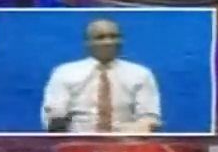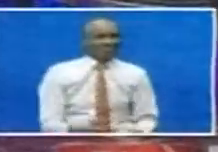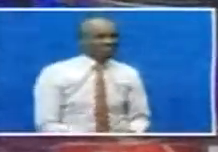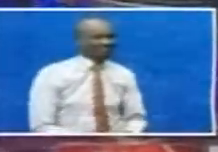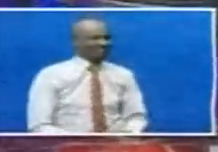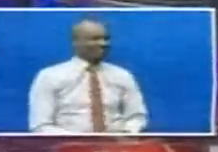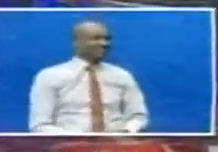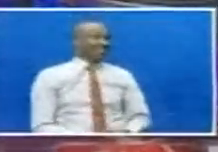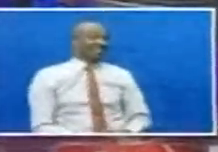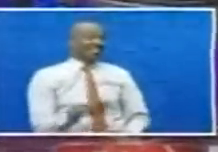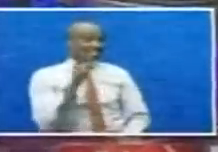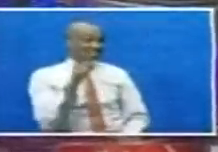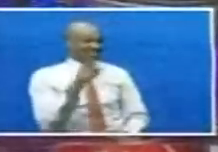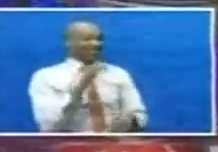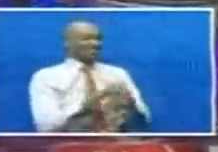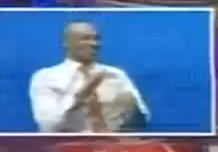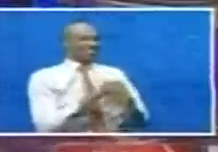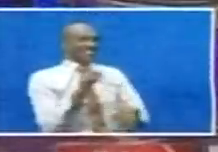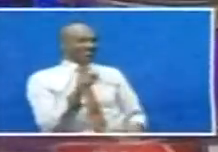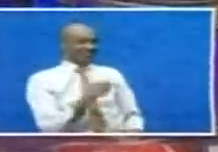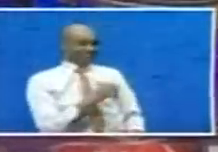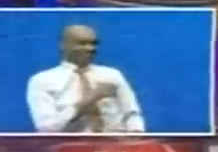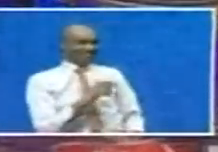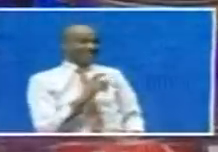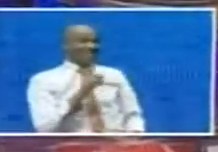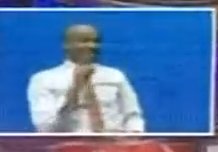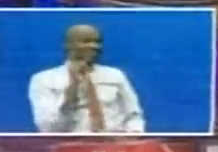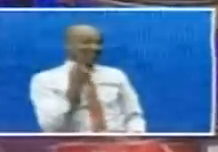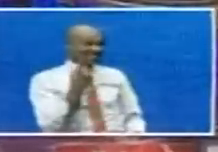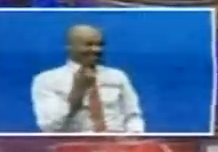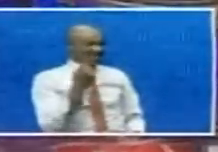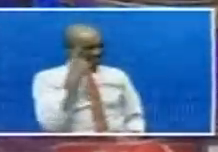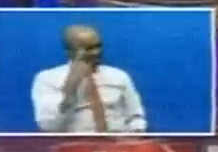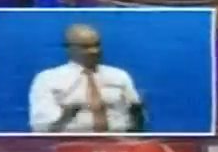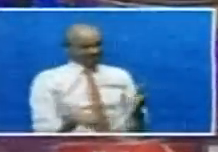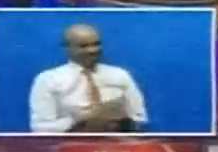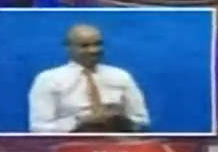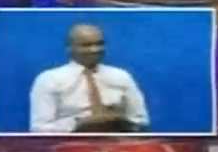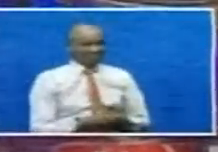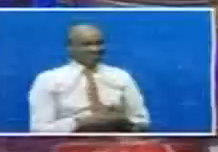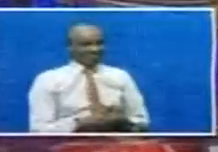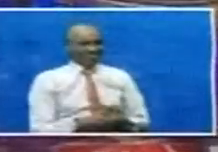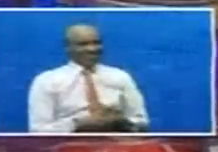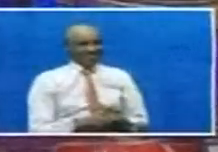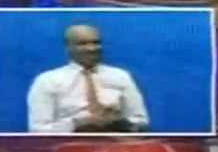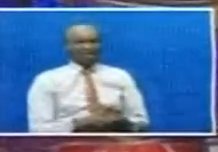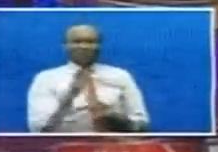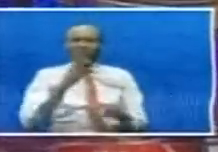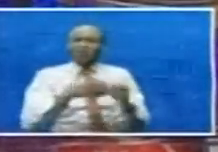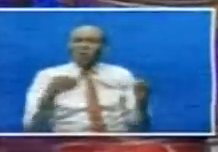That's a good one, Jeff. Well, first, it's nice to see you, Betty. Yes, it's lovely. Great. I haven't seen you for so long,